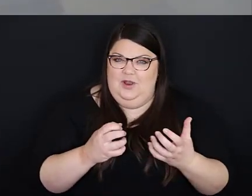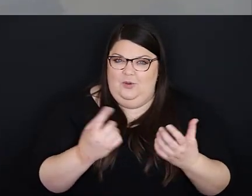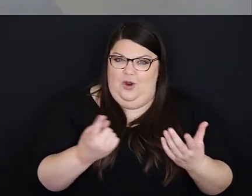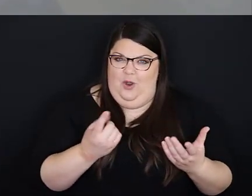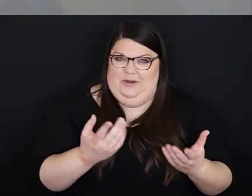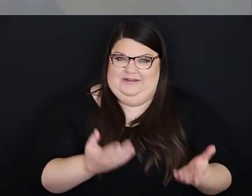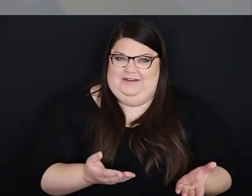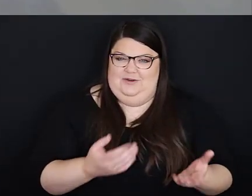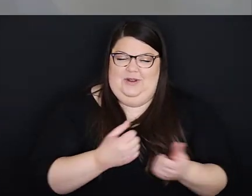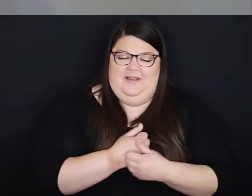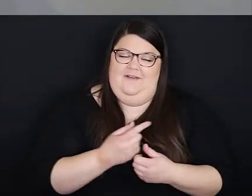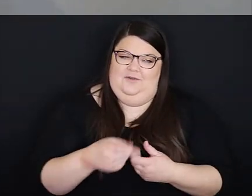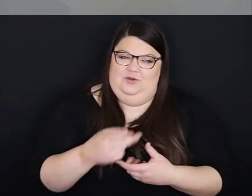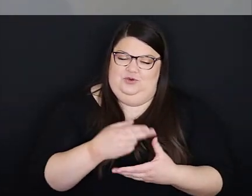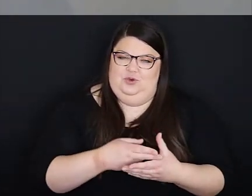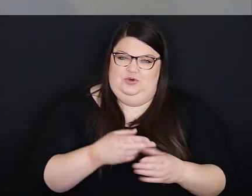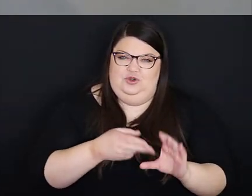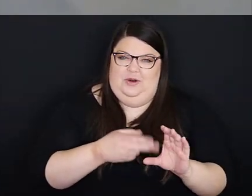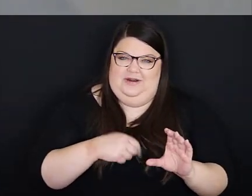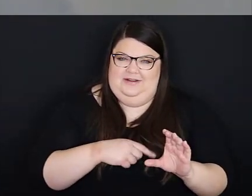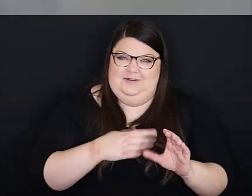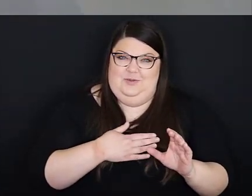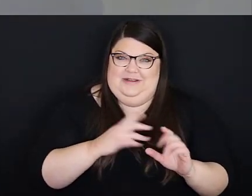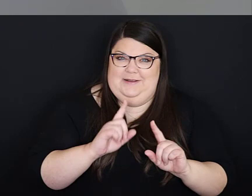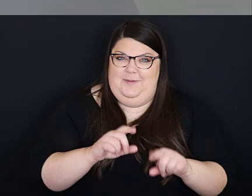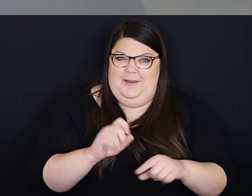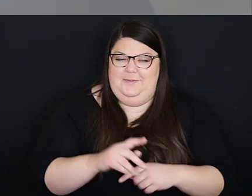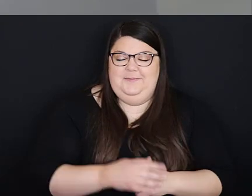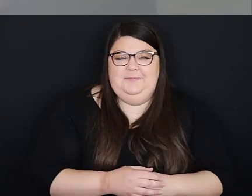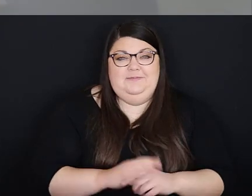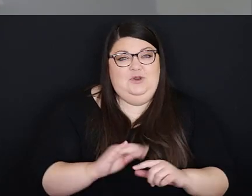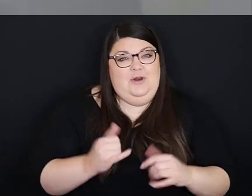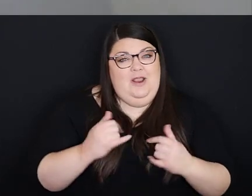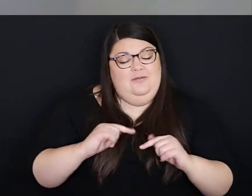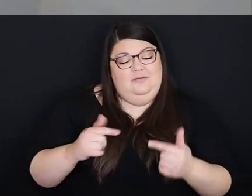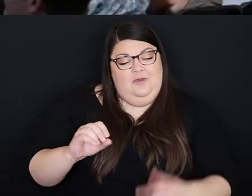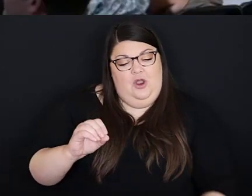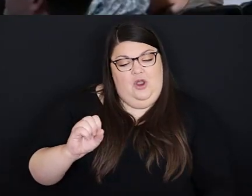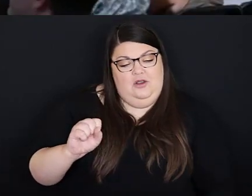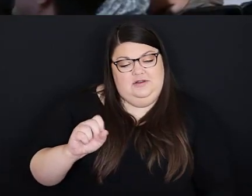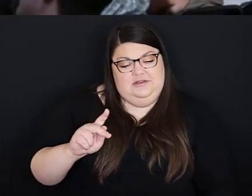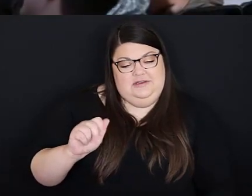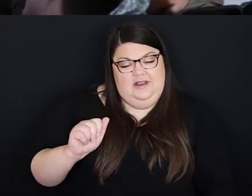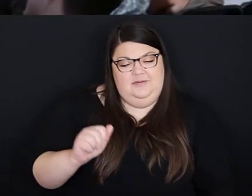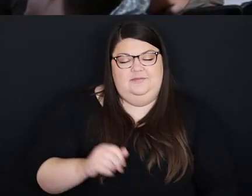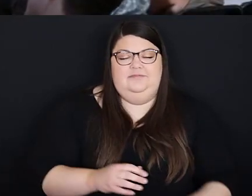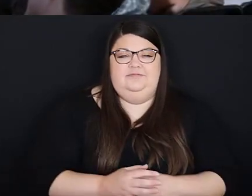here. We love having you join us. So please come back. And I will now turn it over to Oscar.